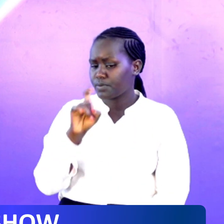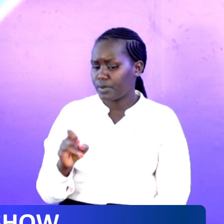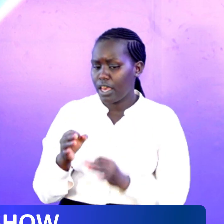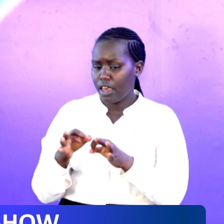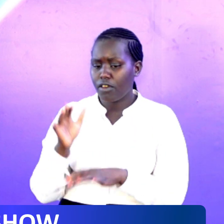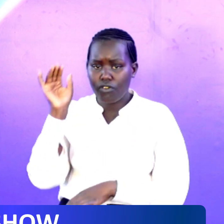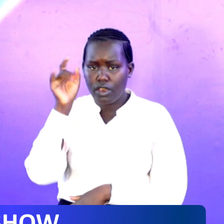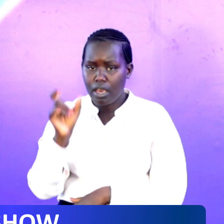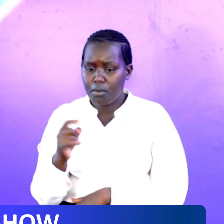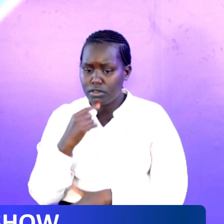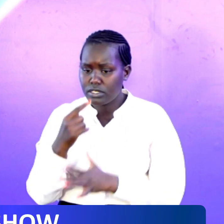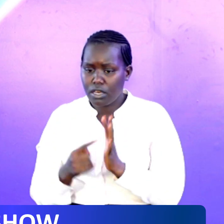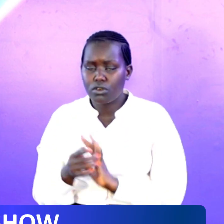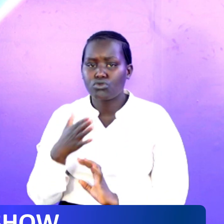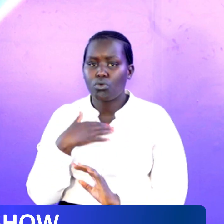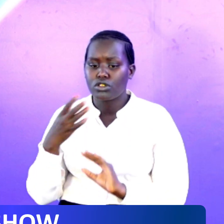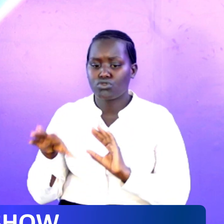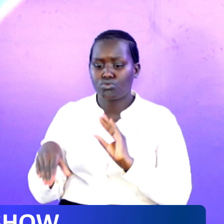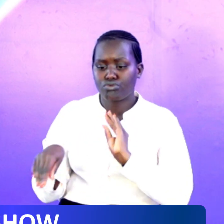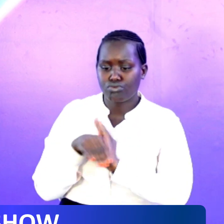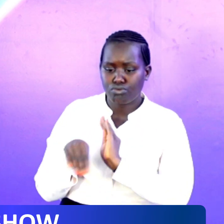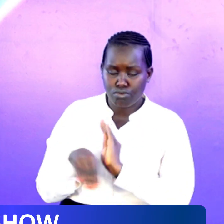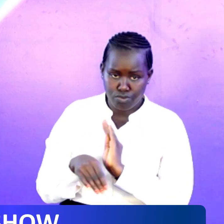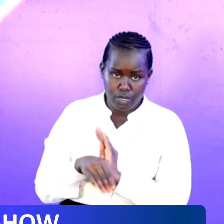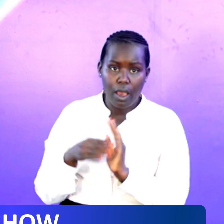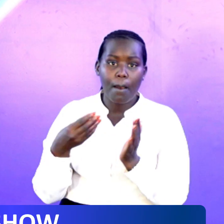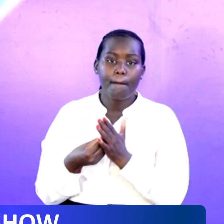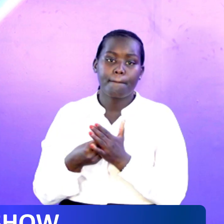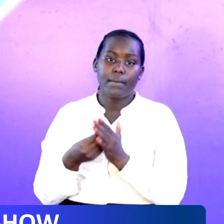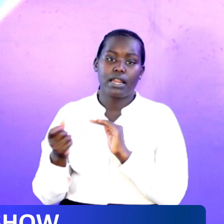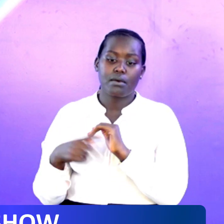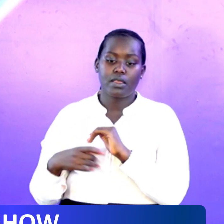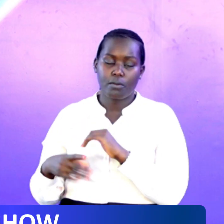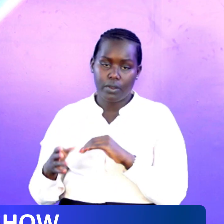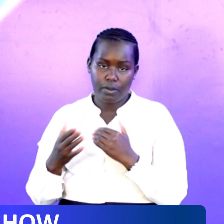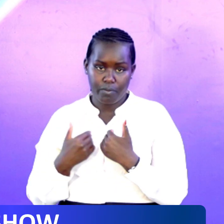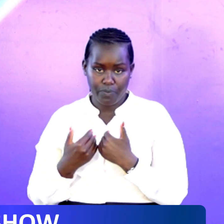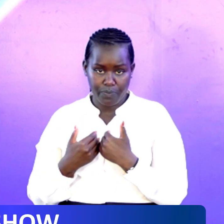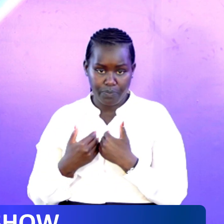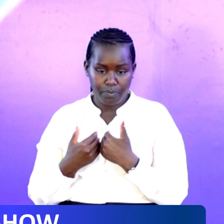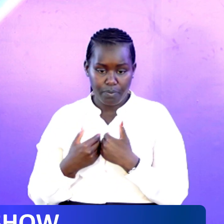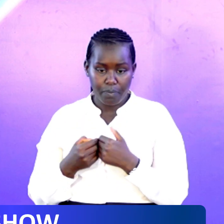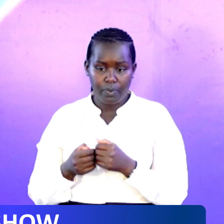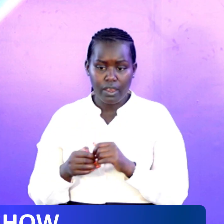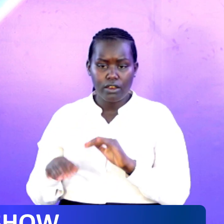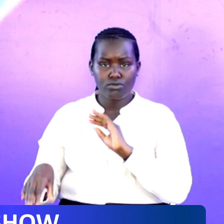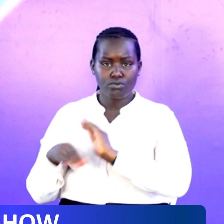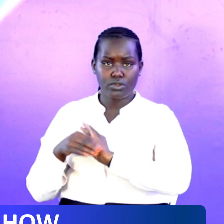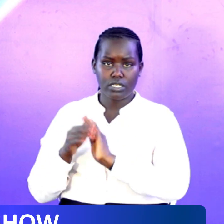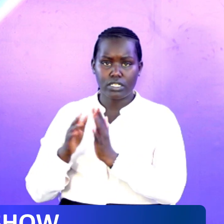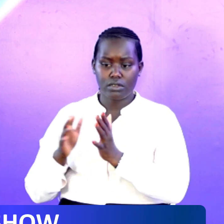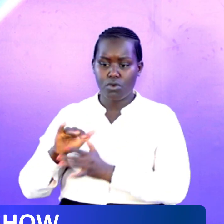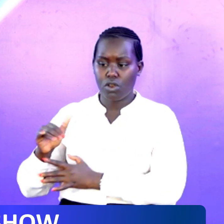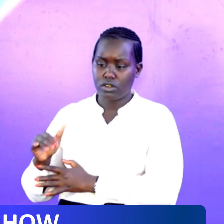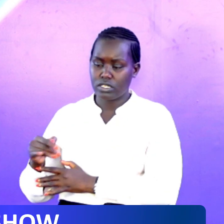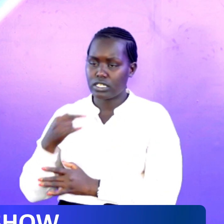someone saying we want to increase our salaries, when you hear someone saying that they want to increase more counties, you understand? If you say